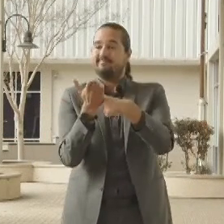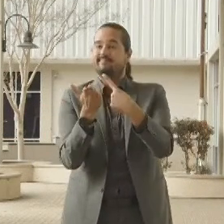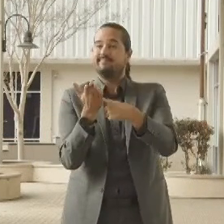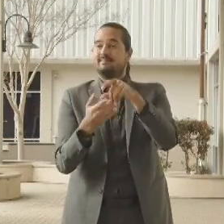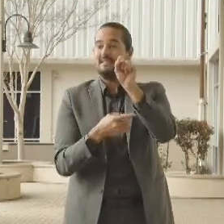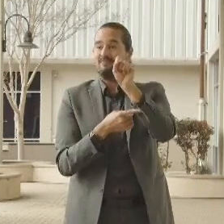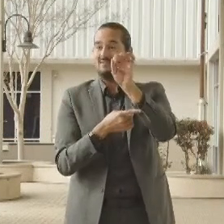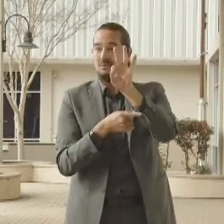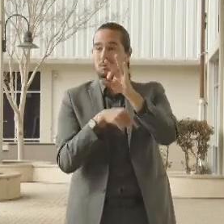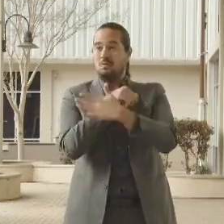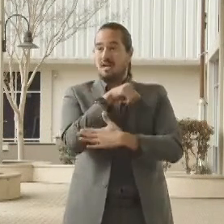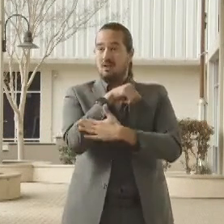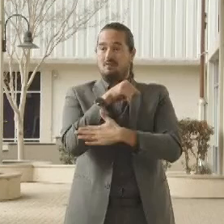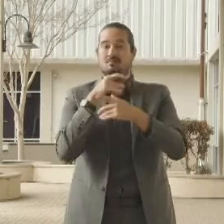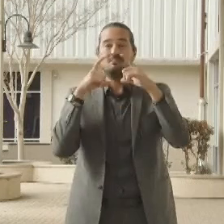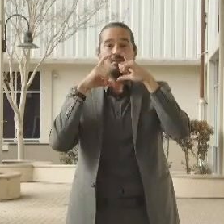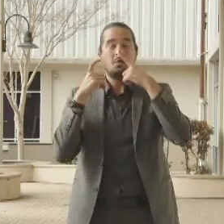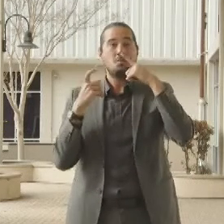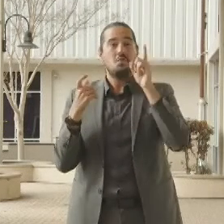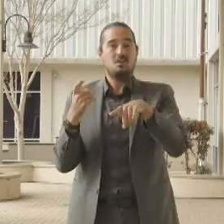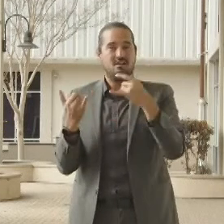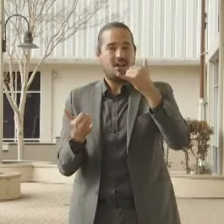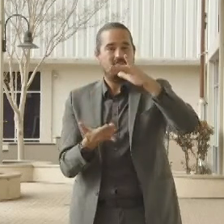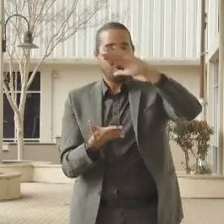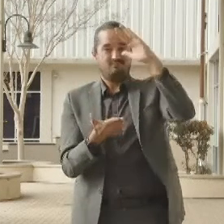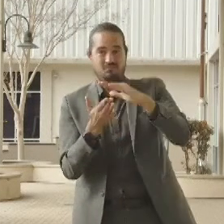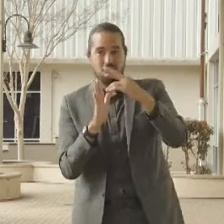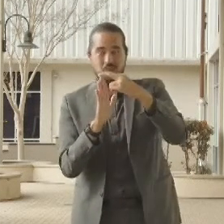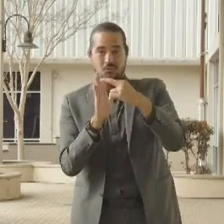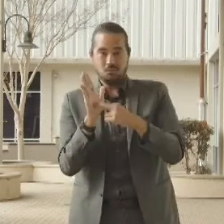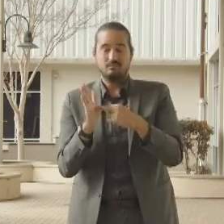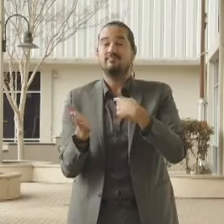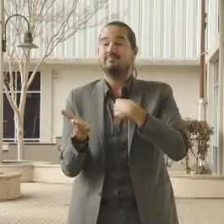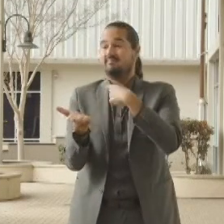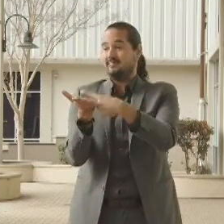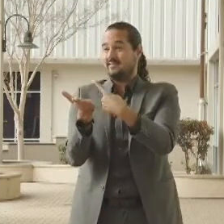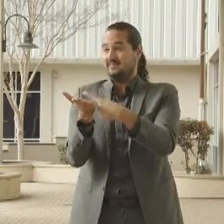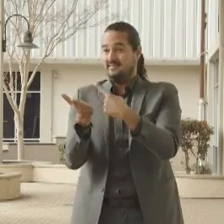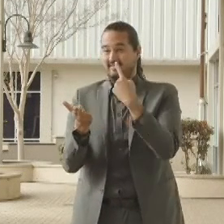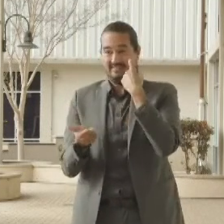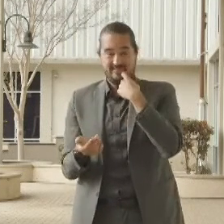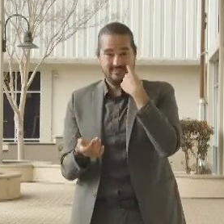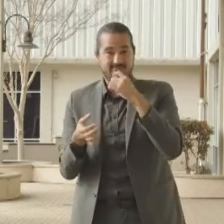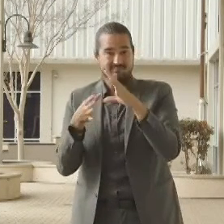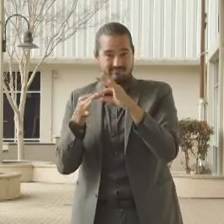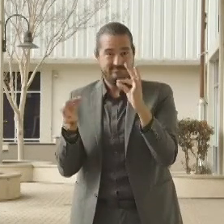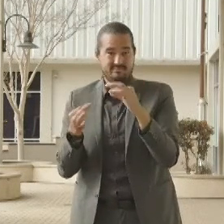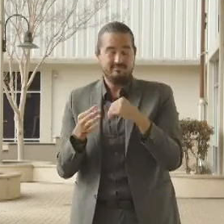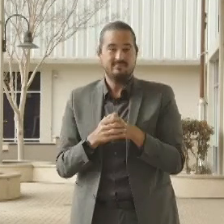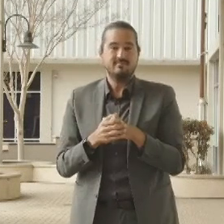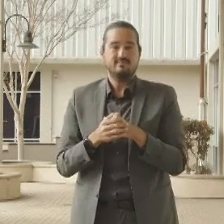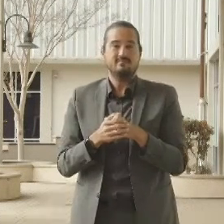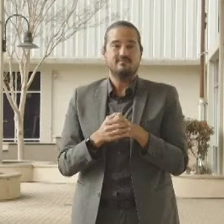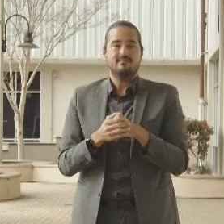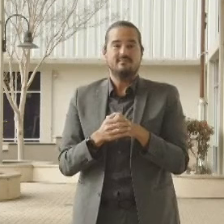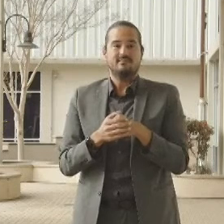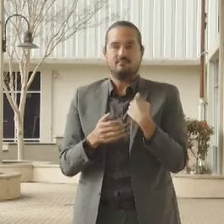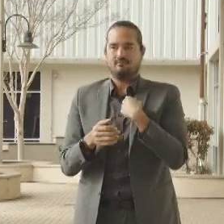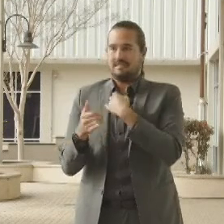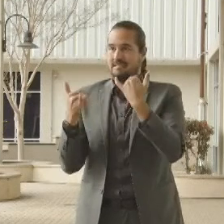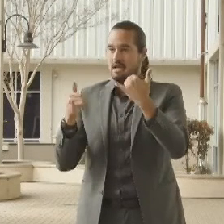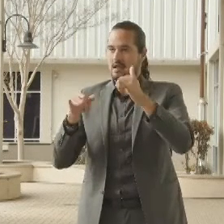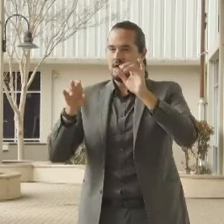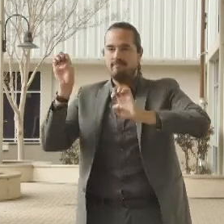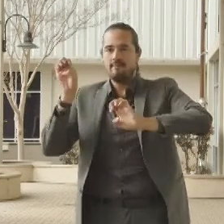as I mentioned, we are looking at where we are, like how widely